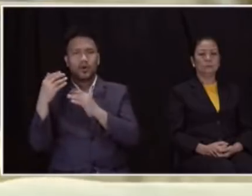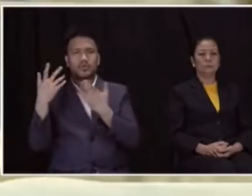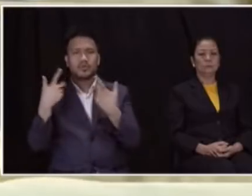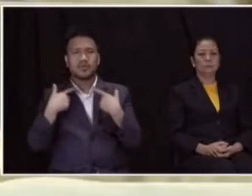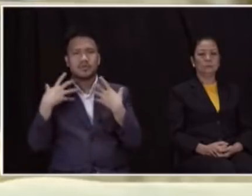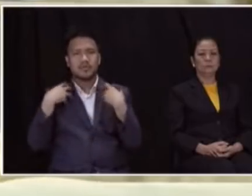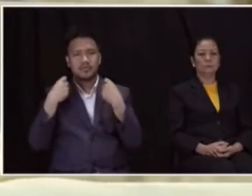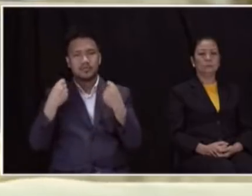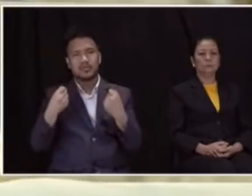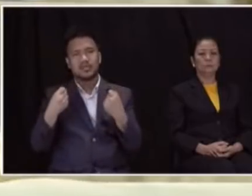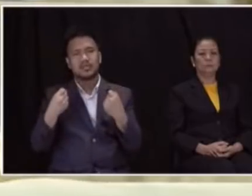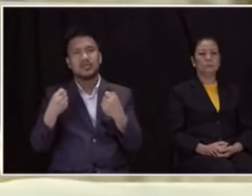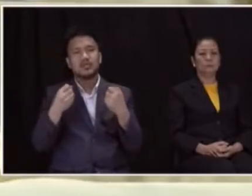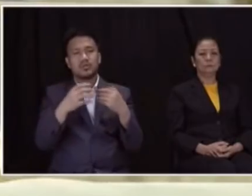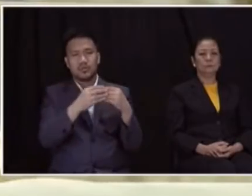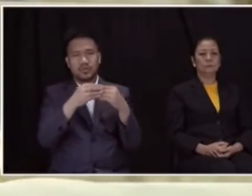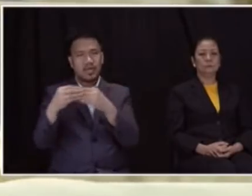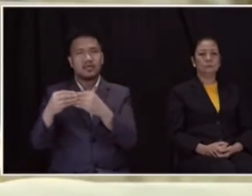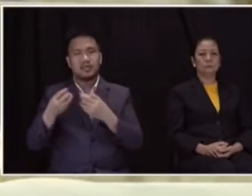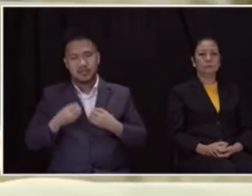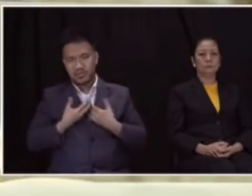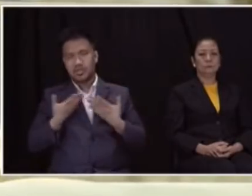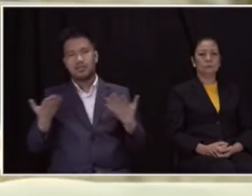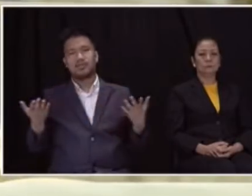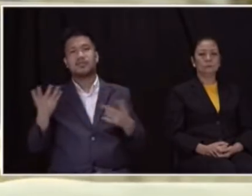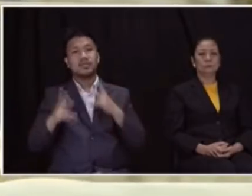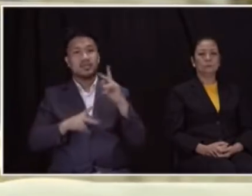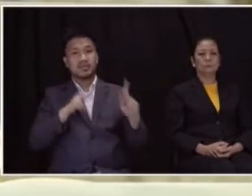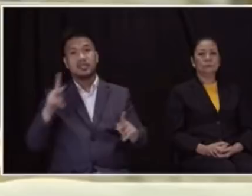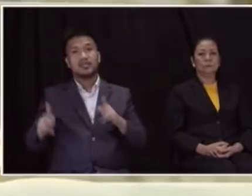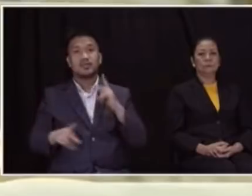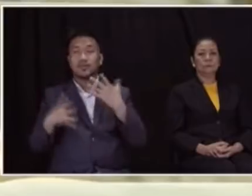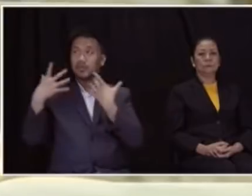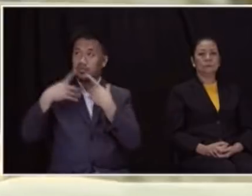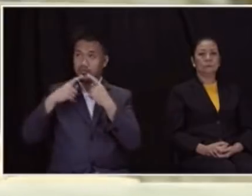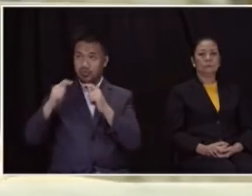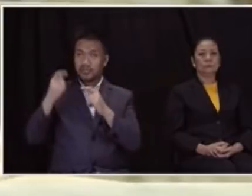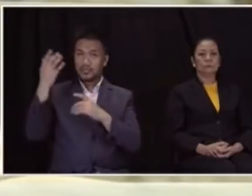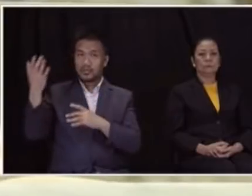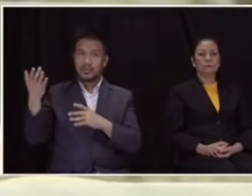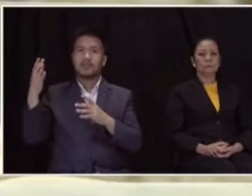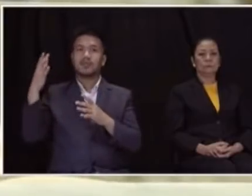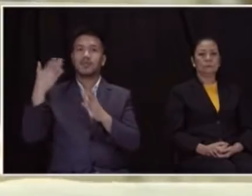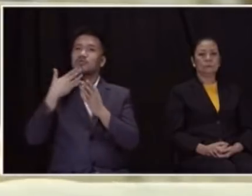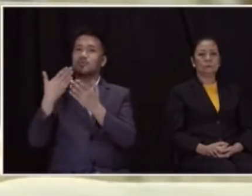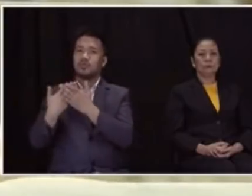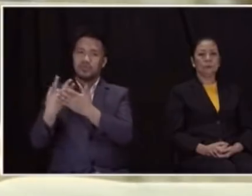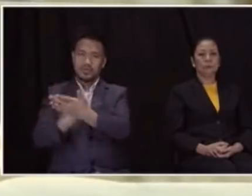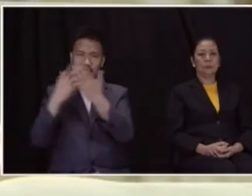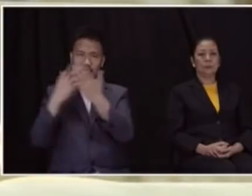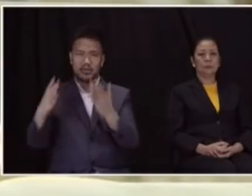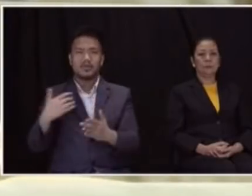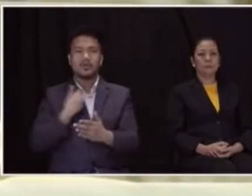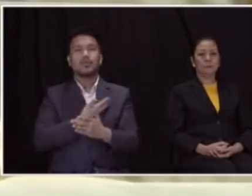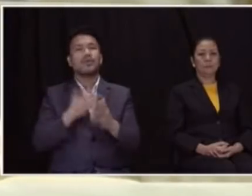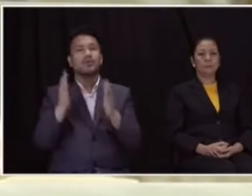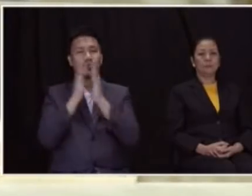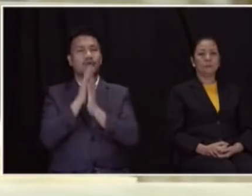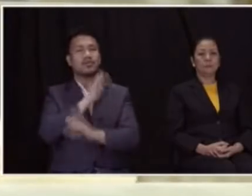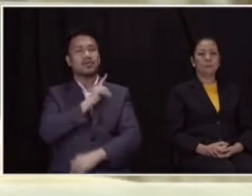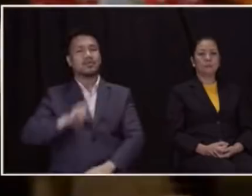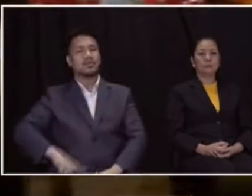to shepherd generously the flock entrusted to them by the Good Shepherd, let us pray